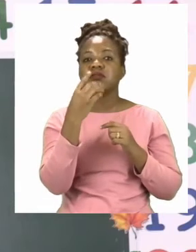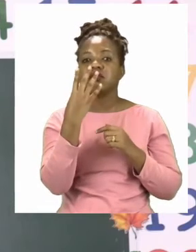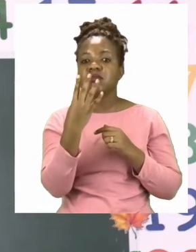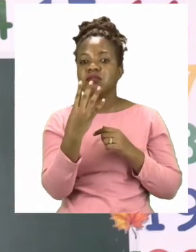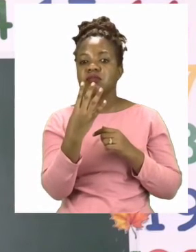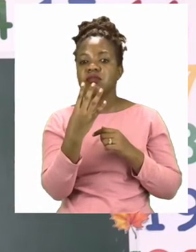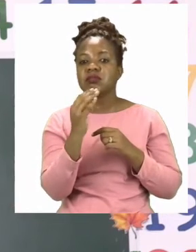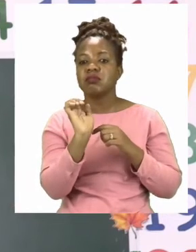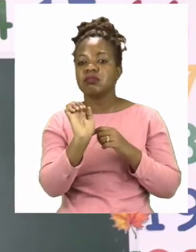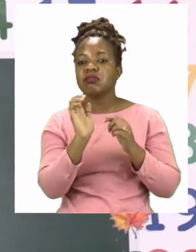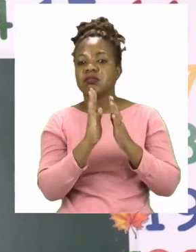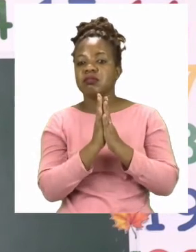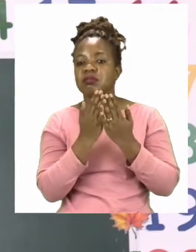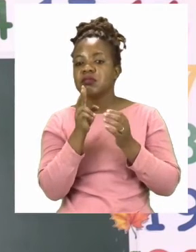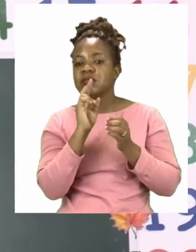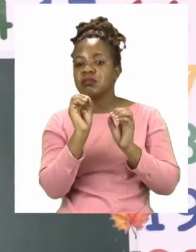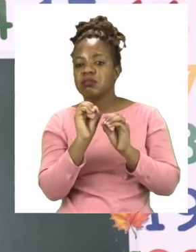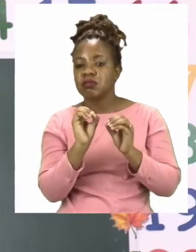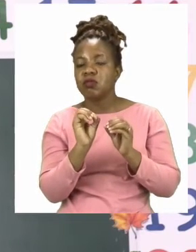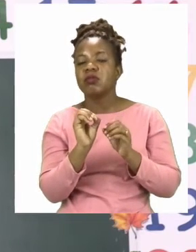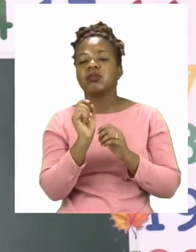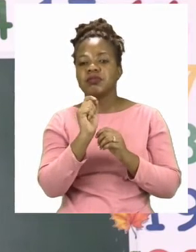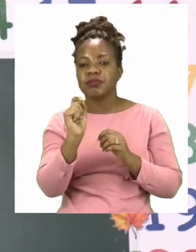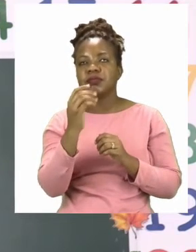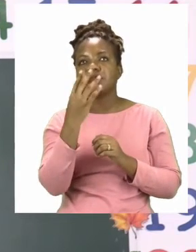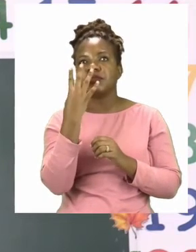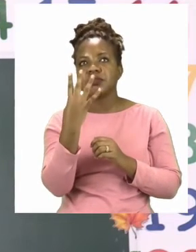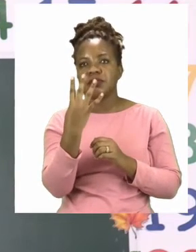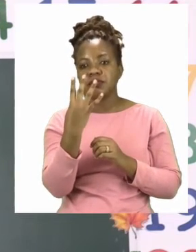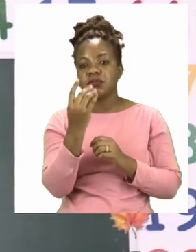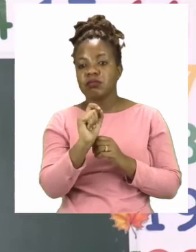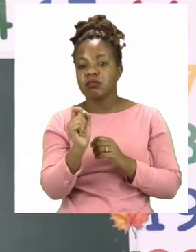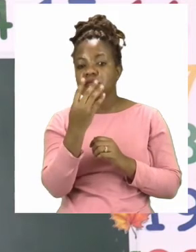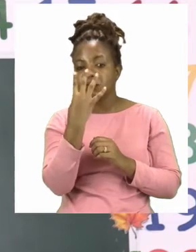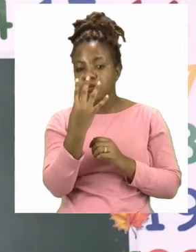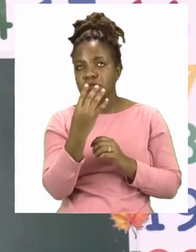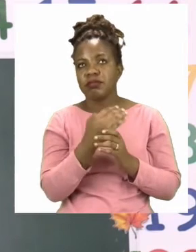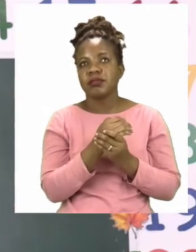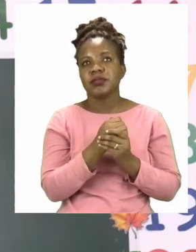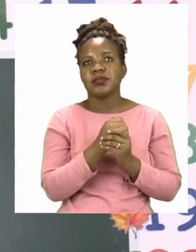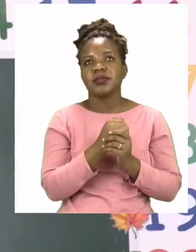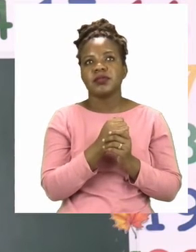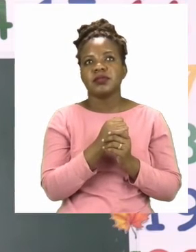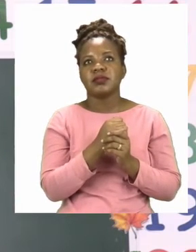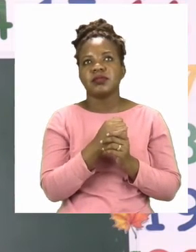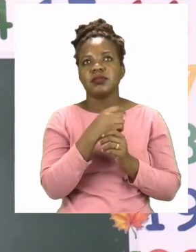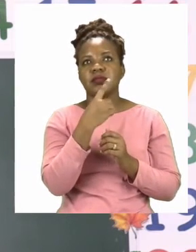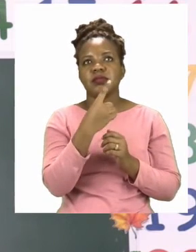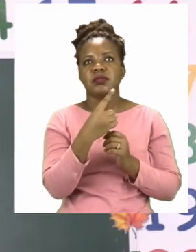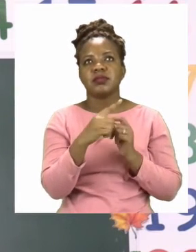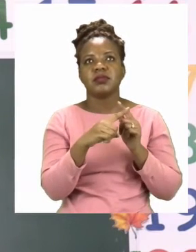here is 4. Let's write our answer. Then we have